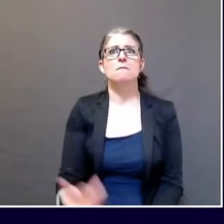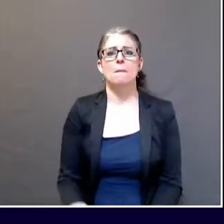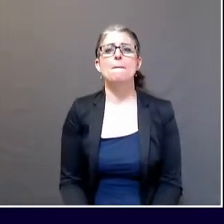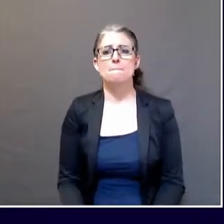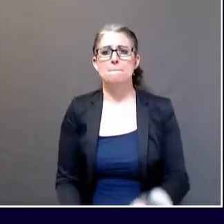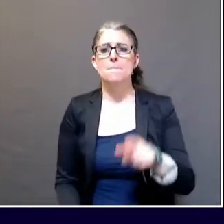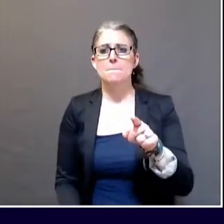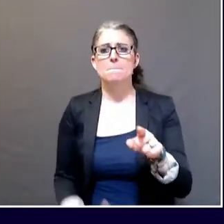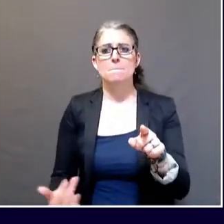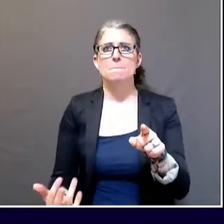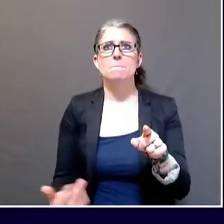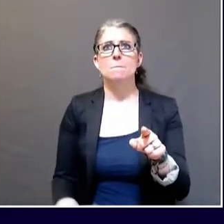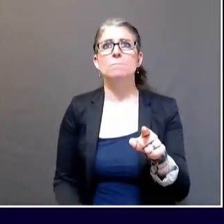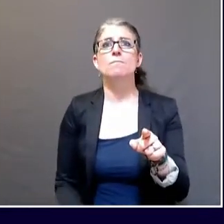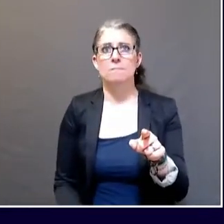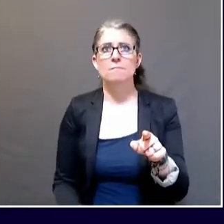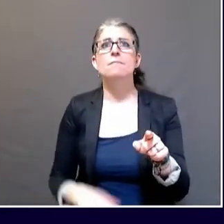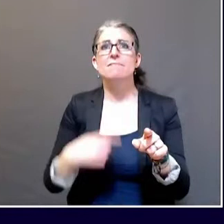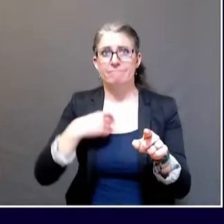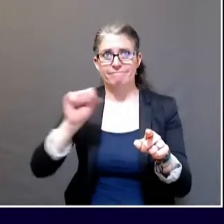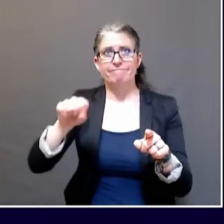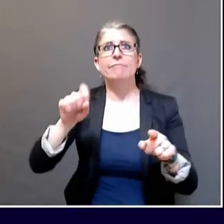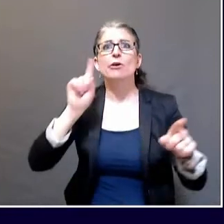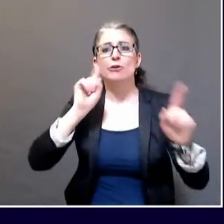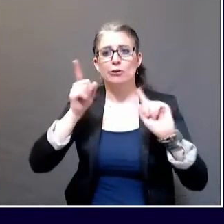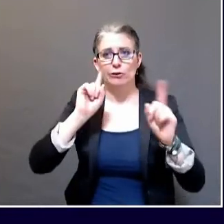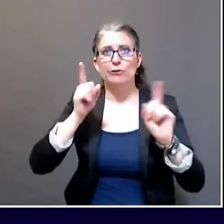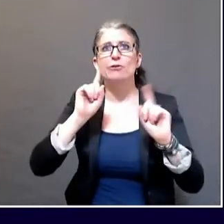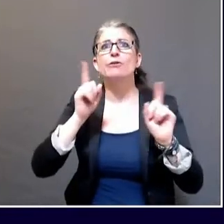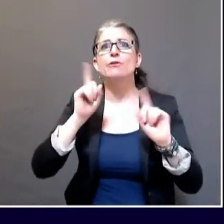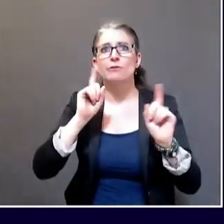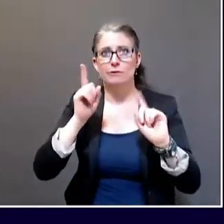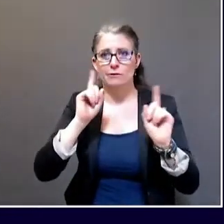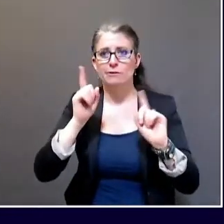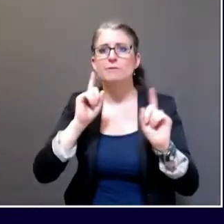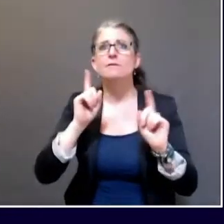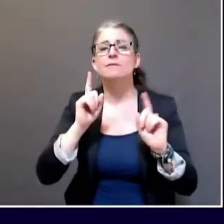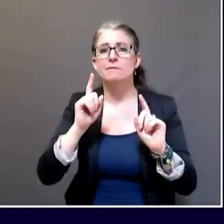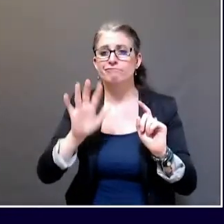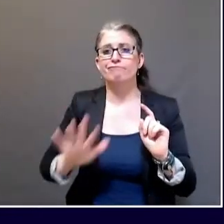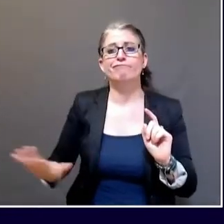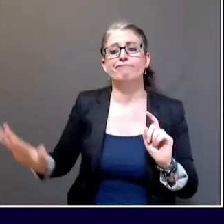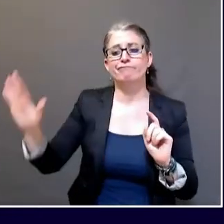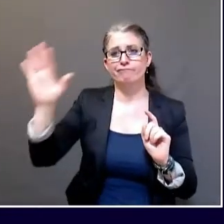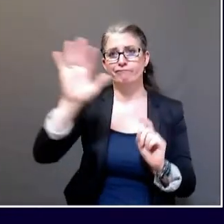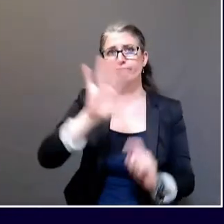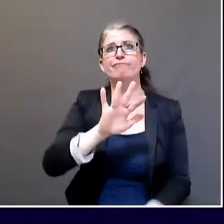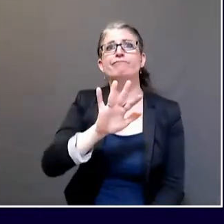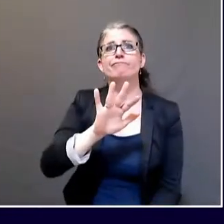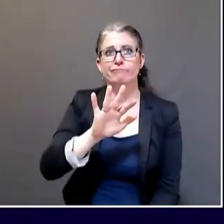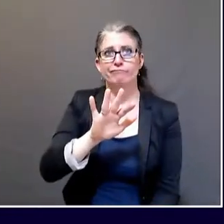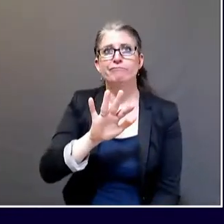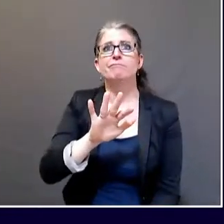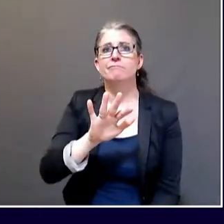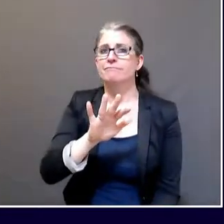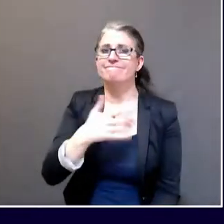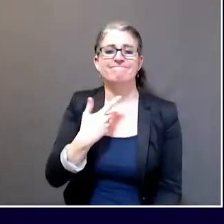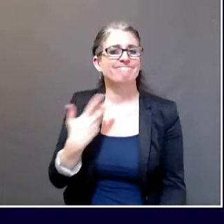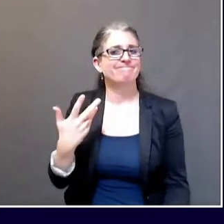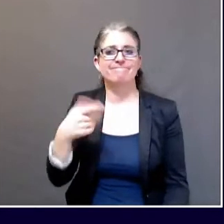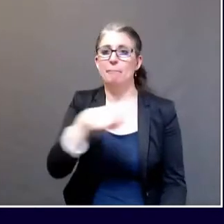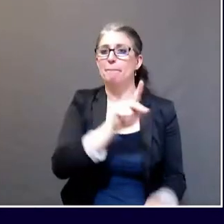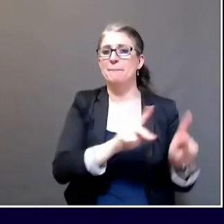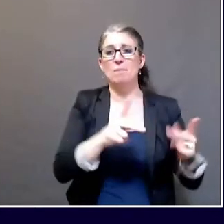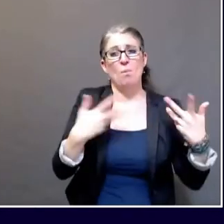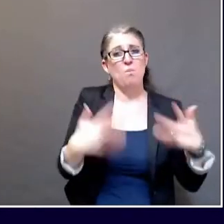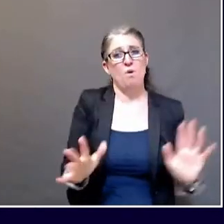varying reports of what the declination rates are have been among healthcare providers. The reports have ranged